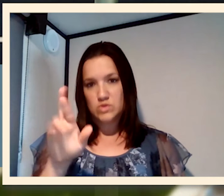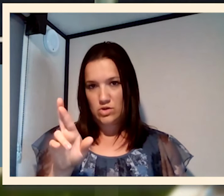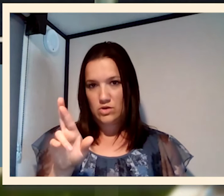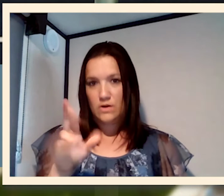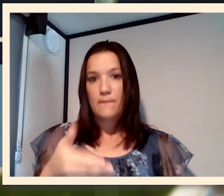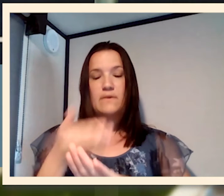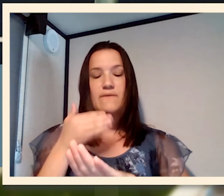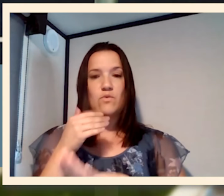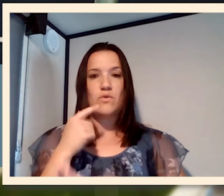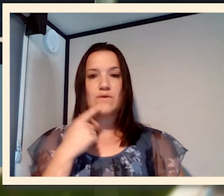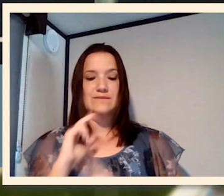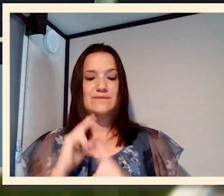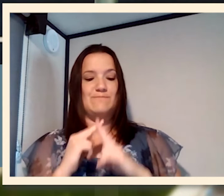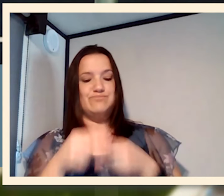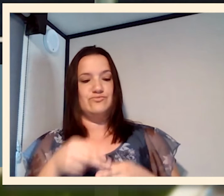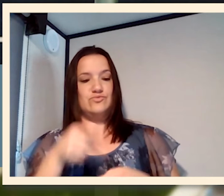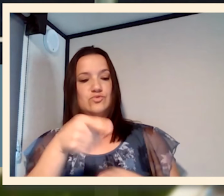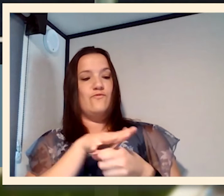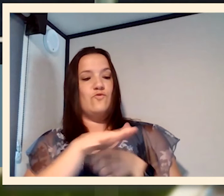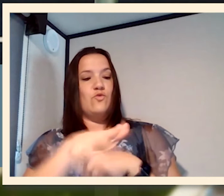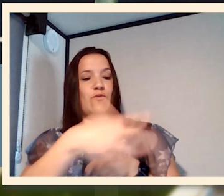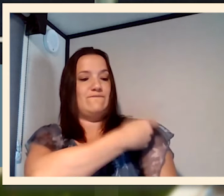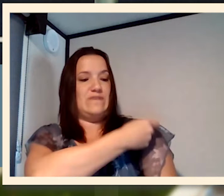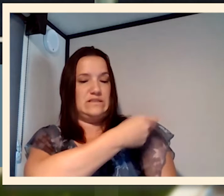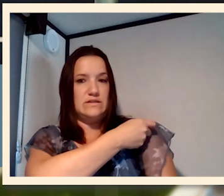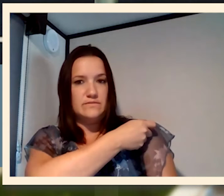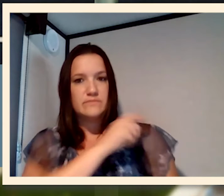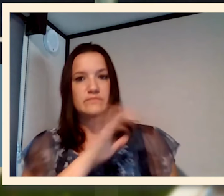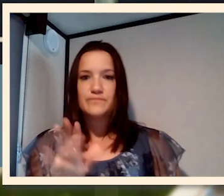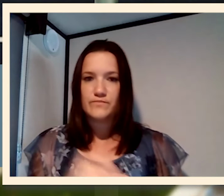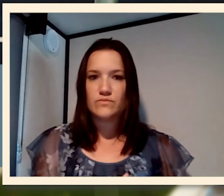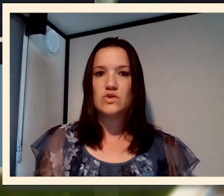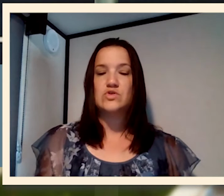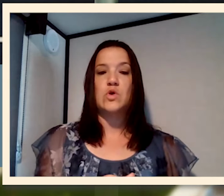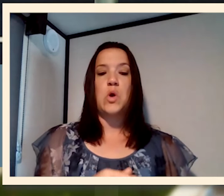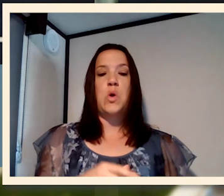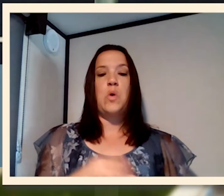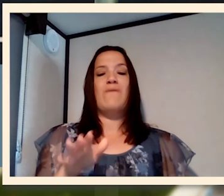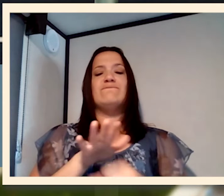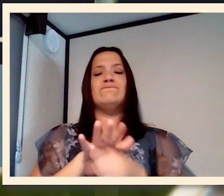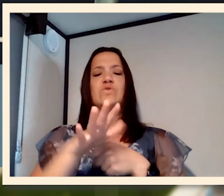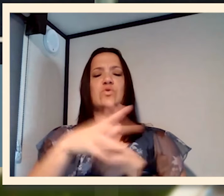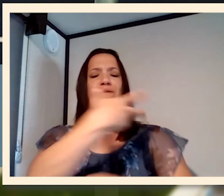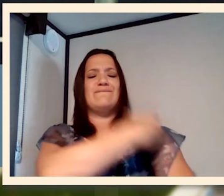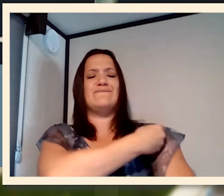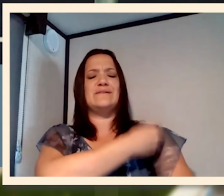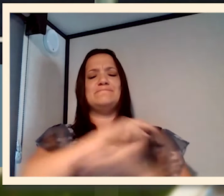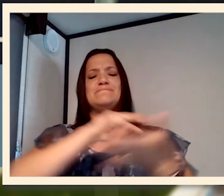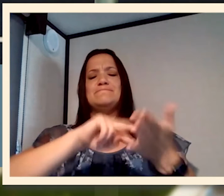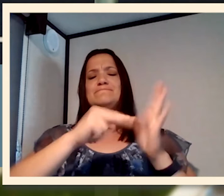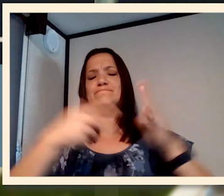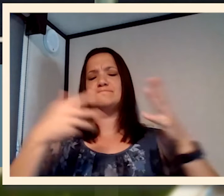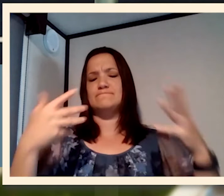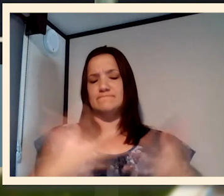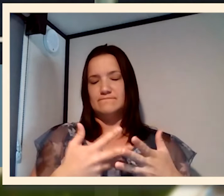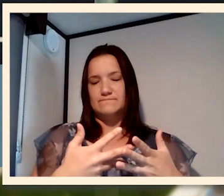booster shot before you're considered to be fully vaccinated. So defining fully vaccinated in that